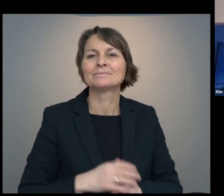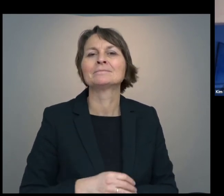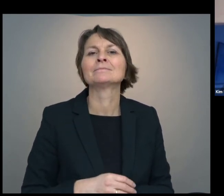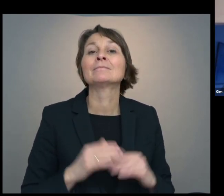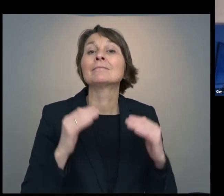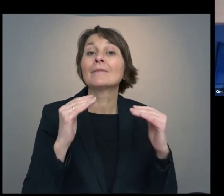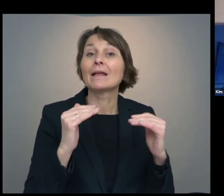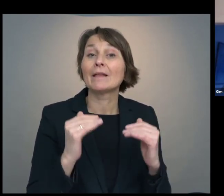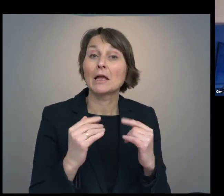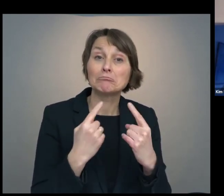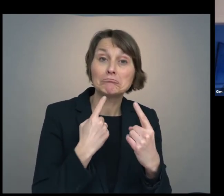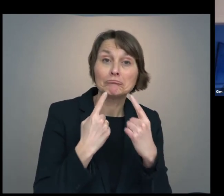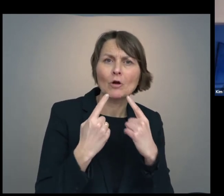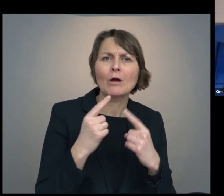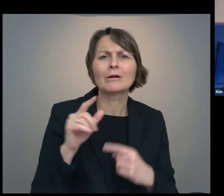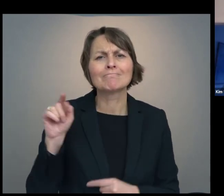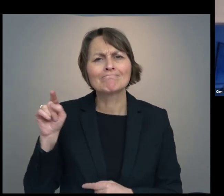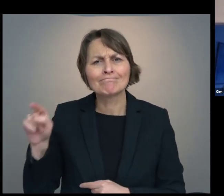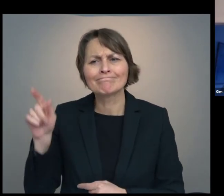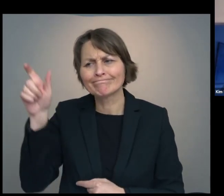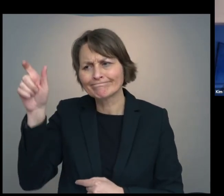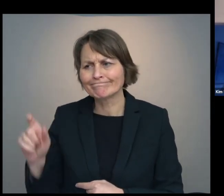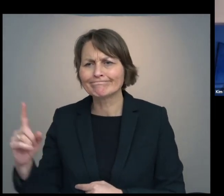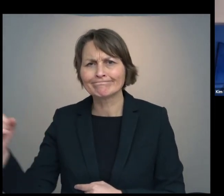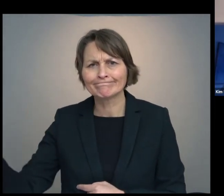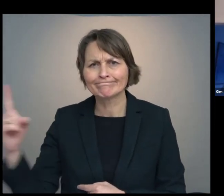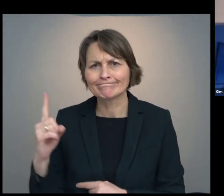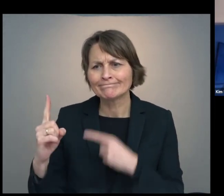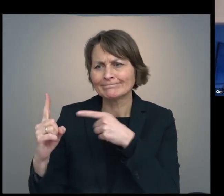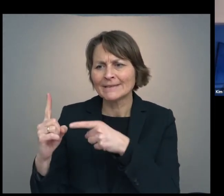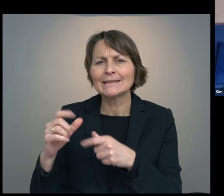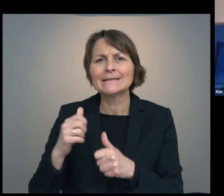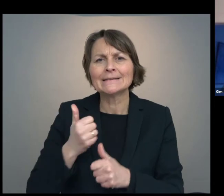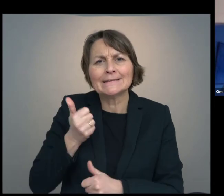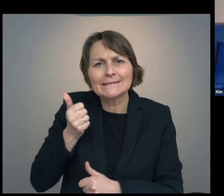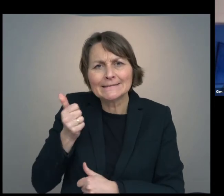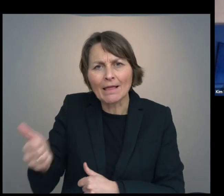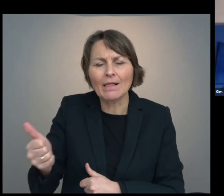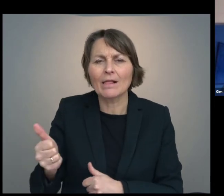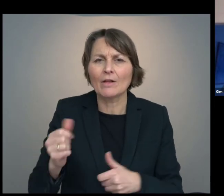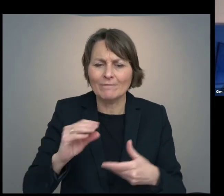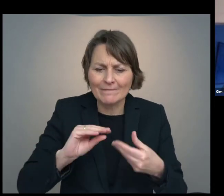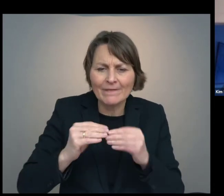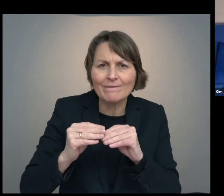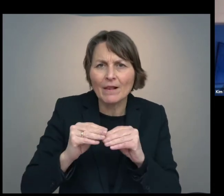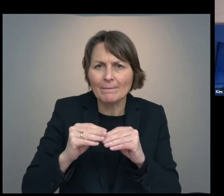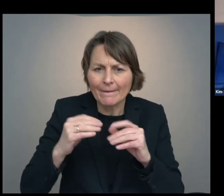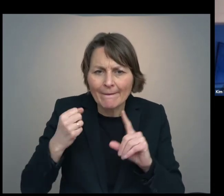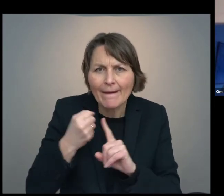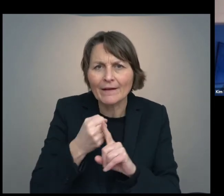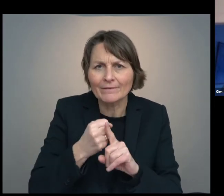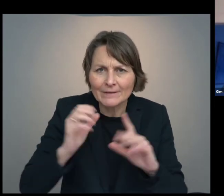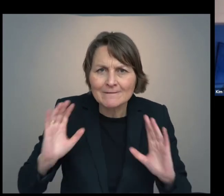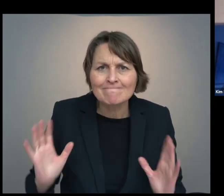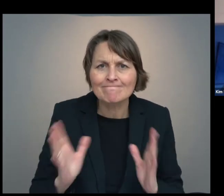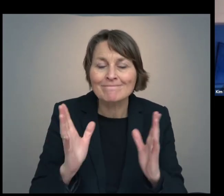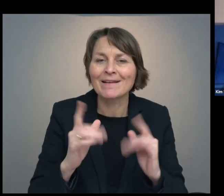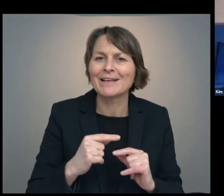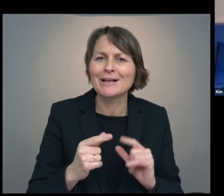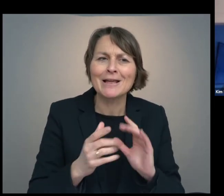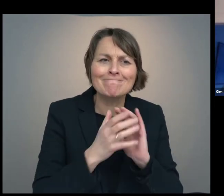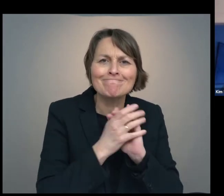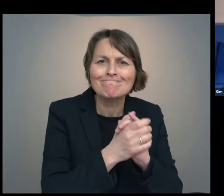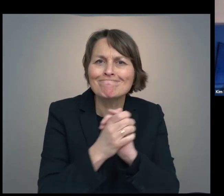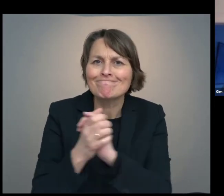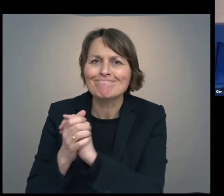getting Arnold to actually talk about his role as a developer advocate, as well as